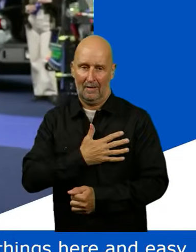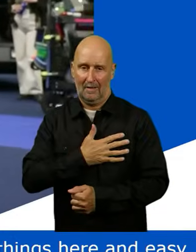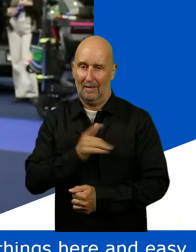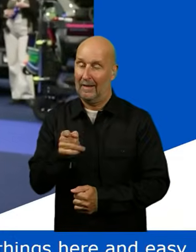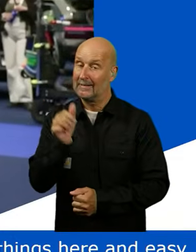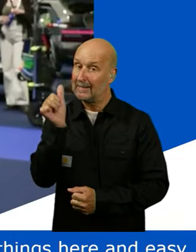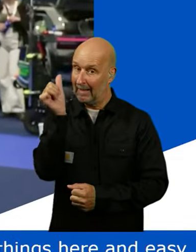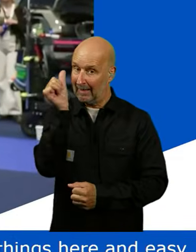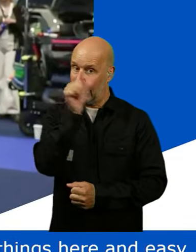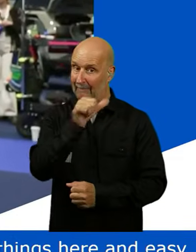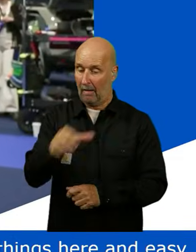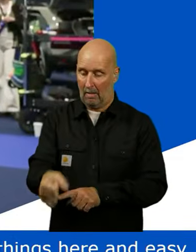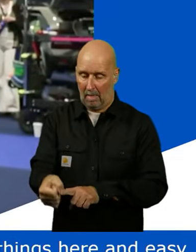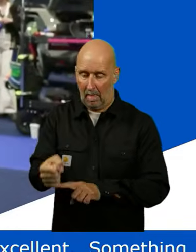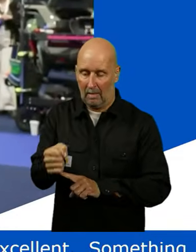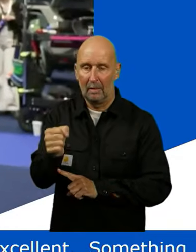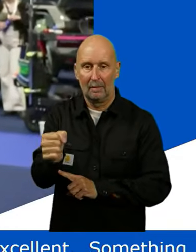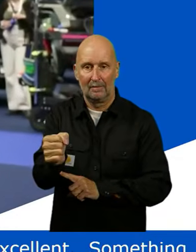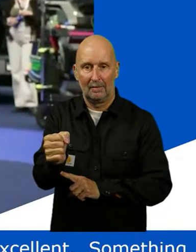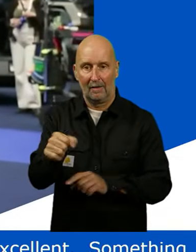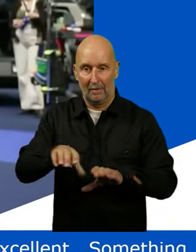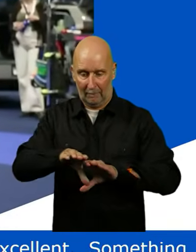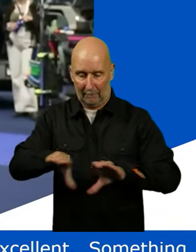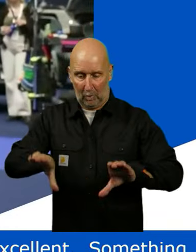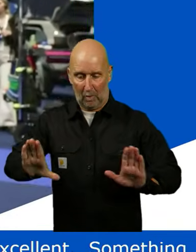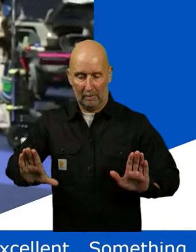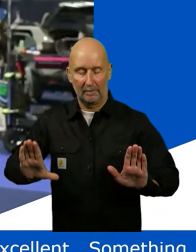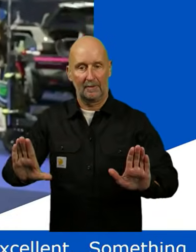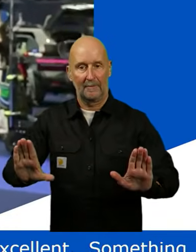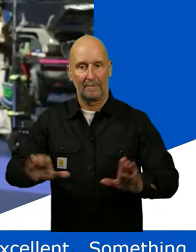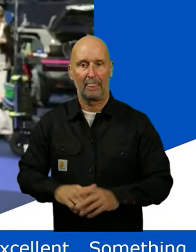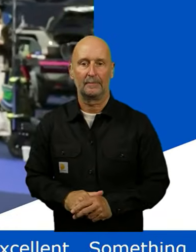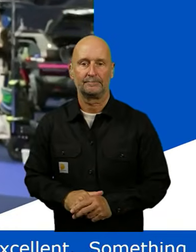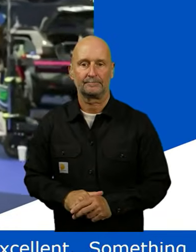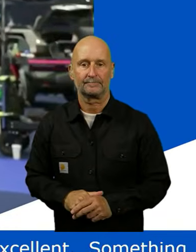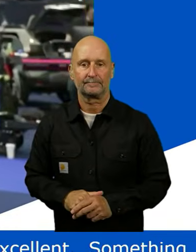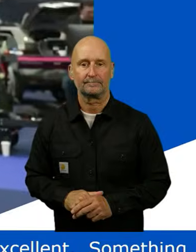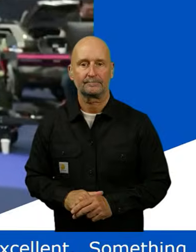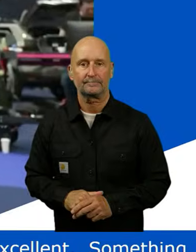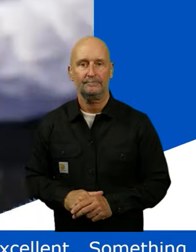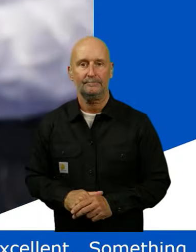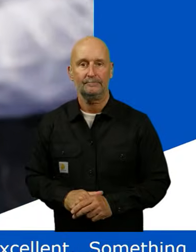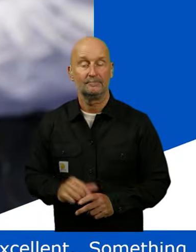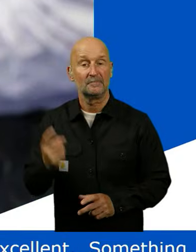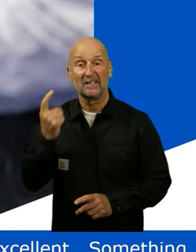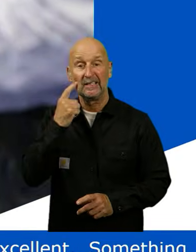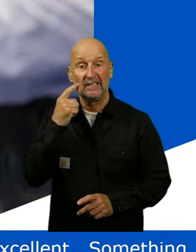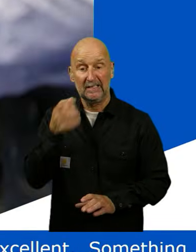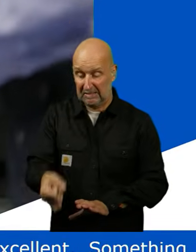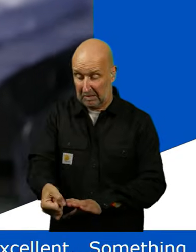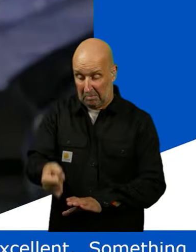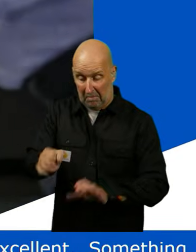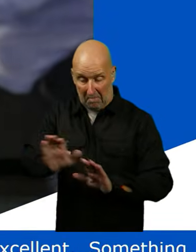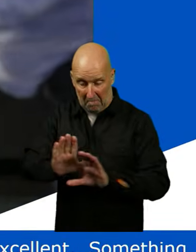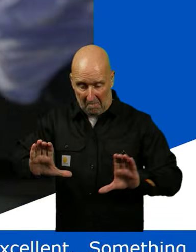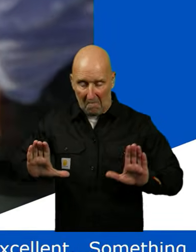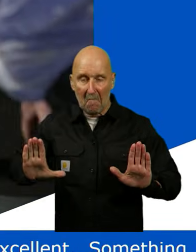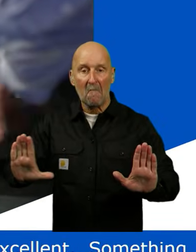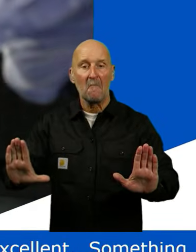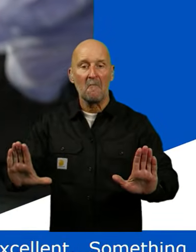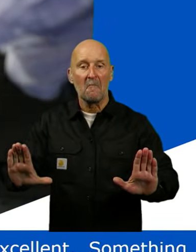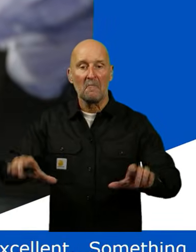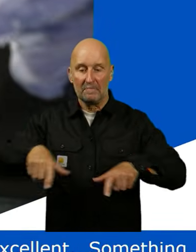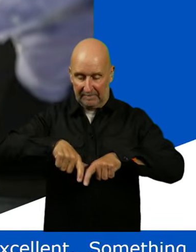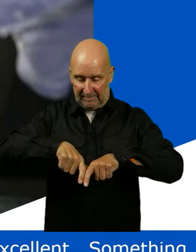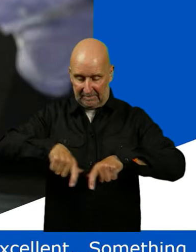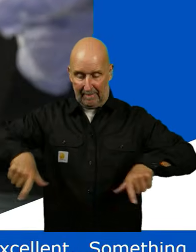clever divider in the boot floor. You can simply flip it up. It's really easy to do, as you can see. And it means you've got